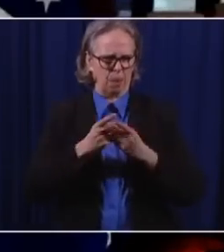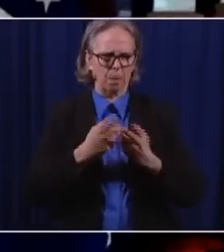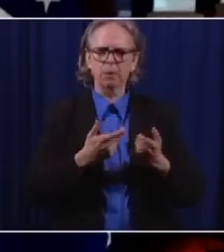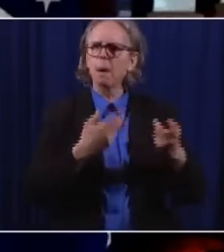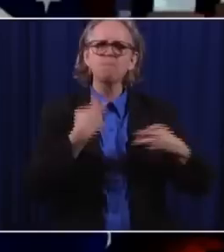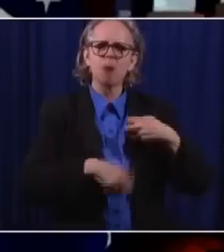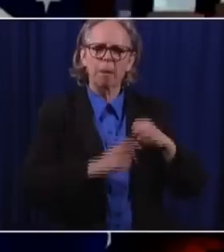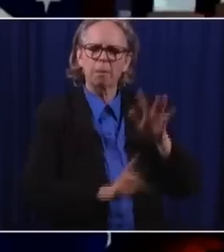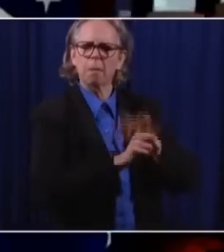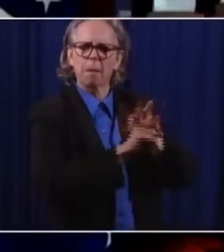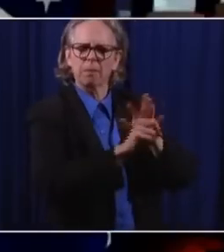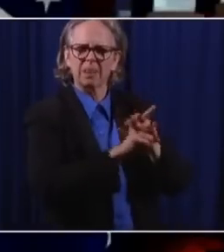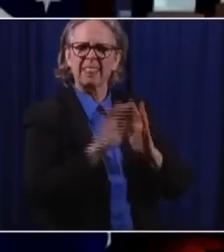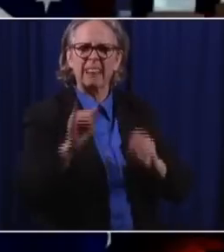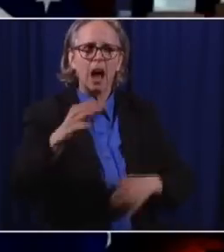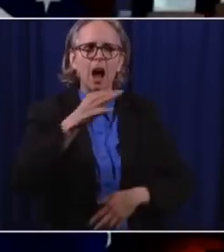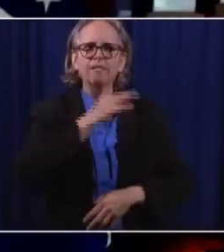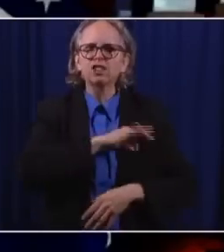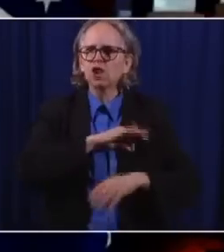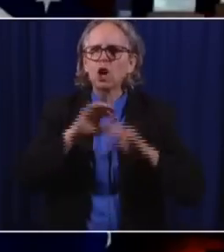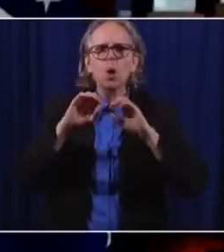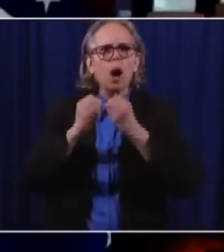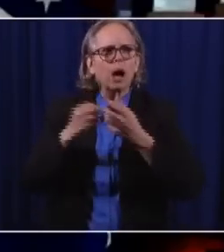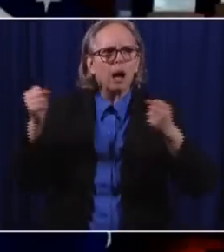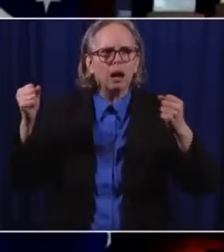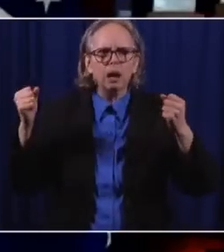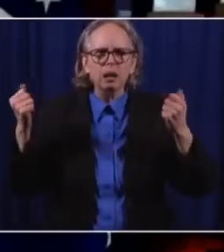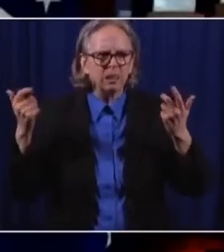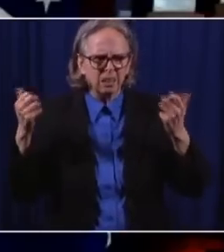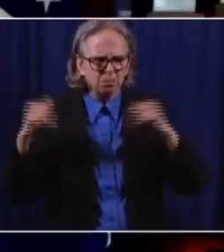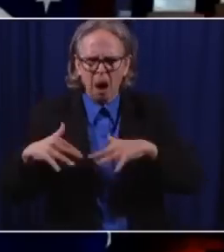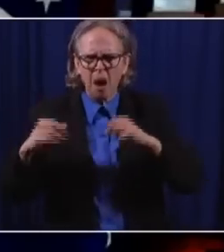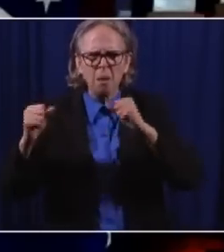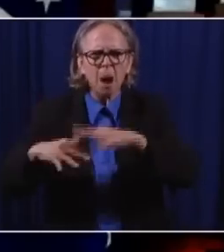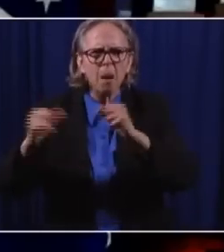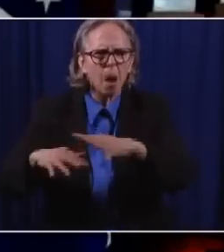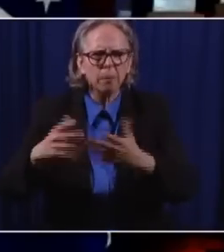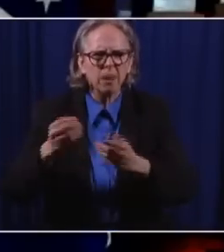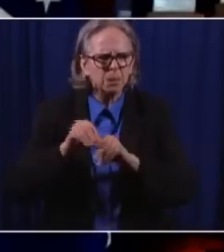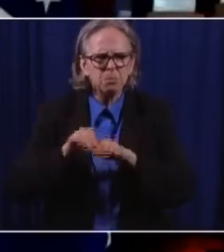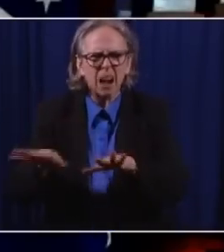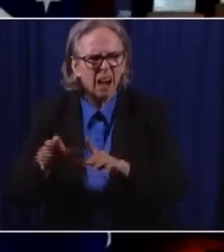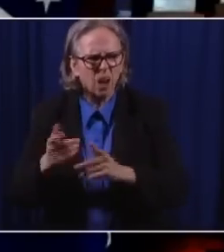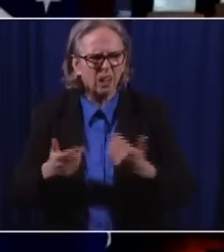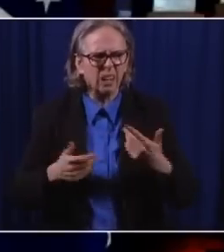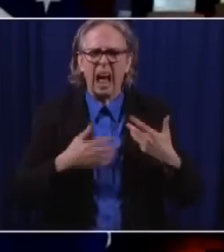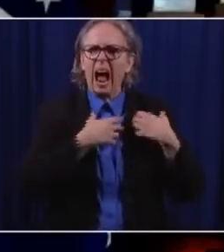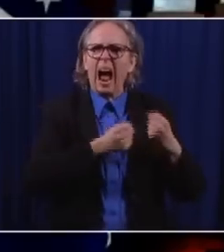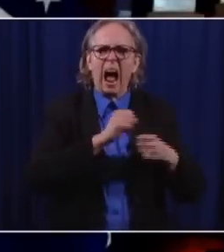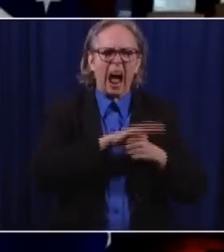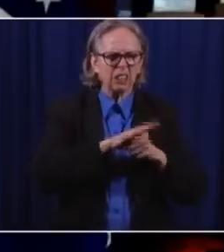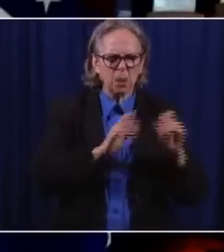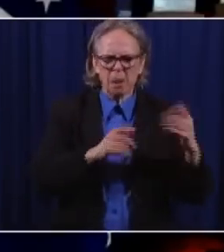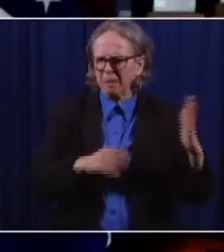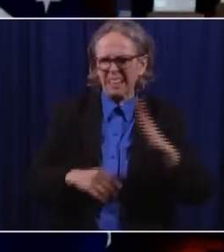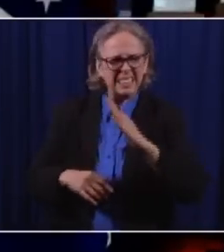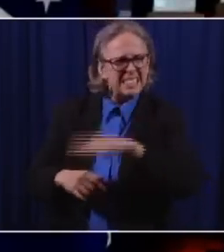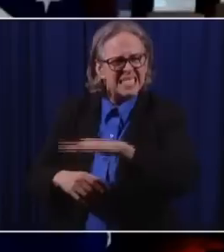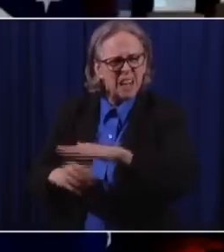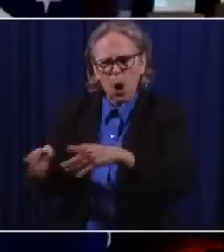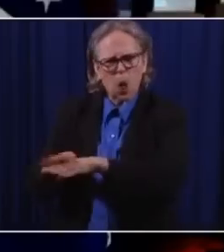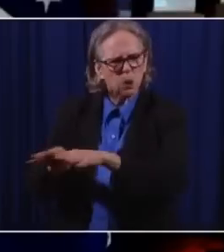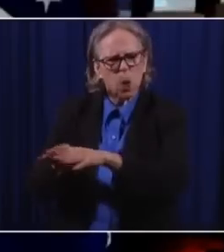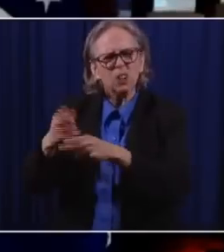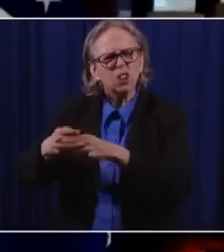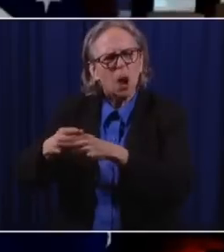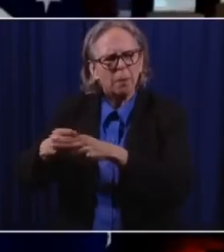to the fraternal organizations. They asked them to close down temporarily, and they did. So a lot of times we get very good cooperation